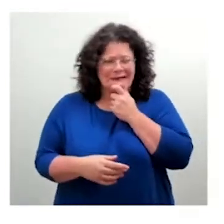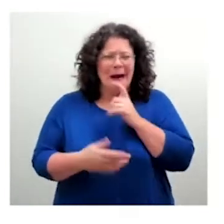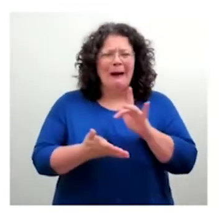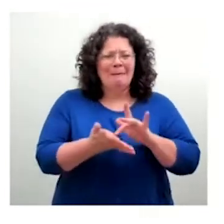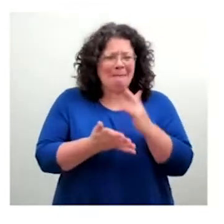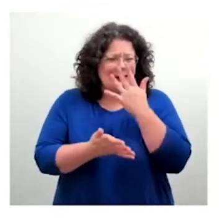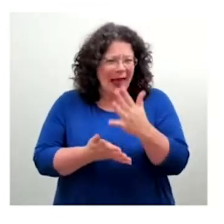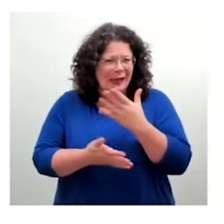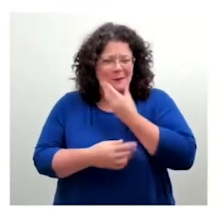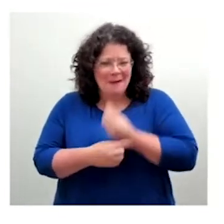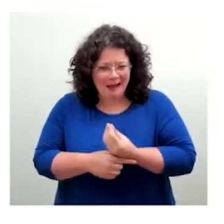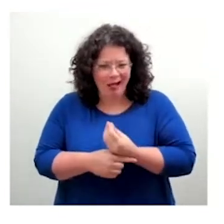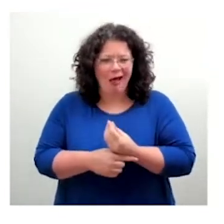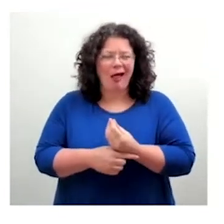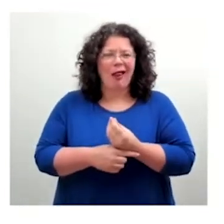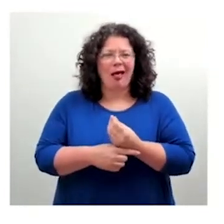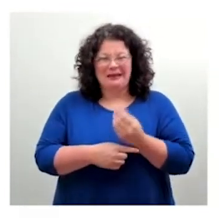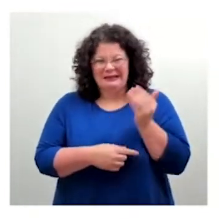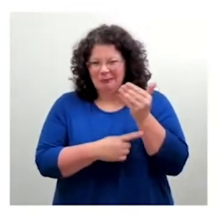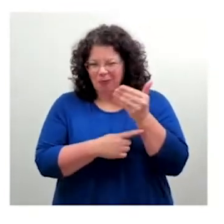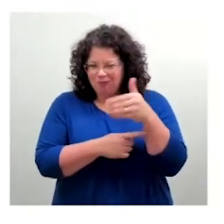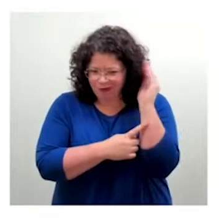did yesterday. Hopefully